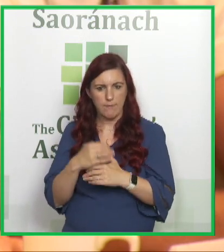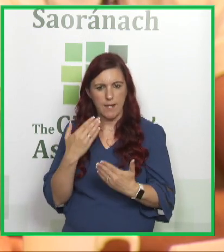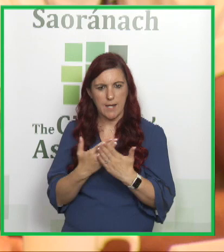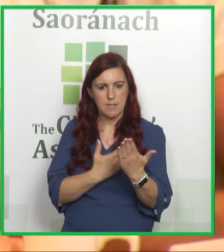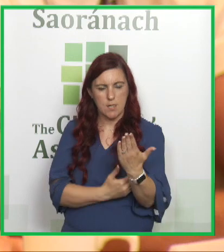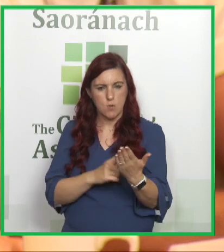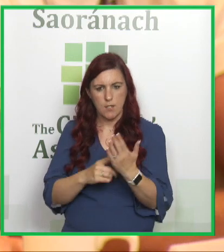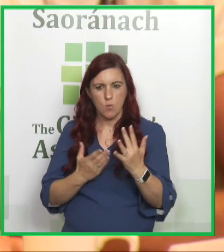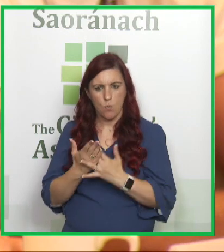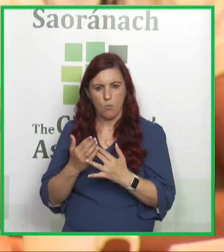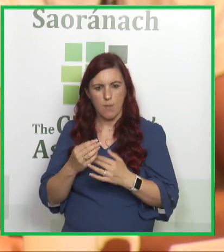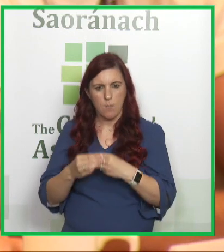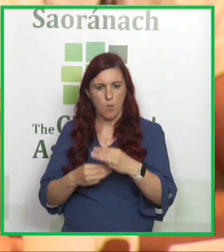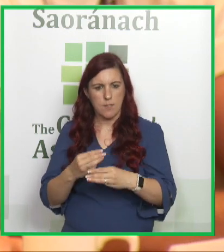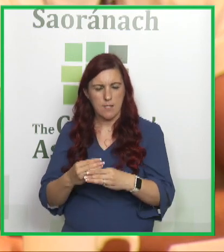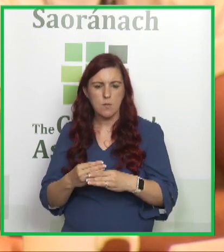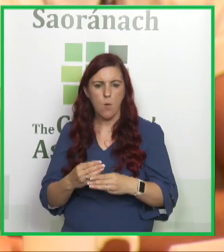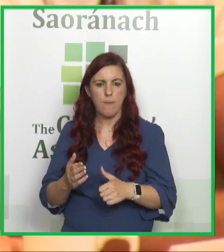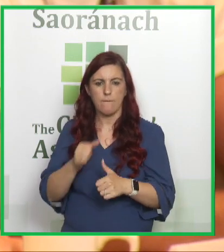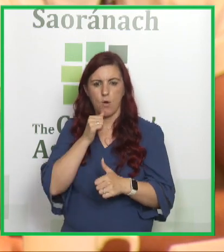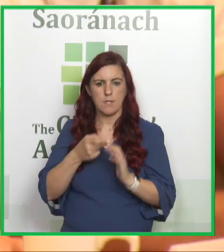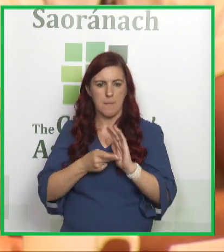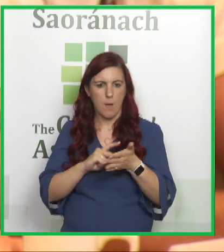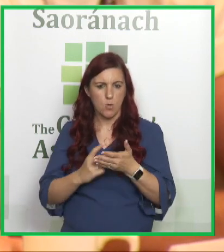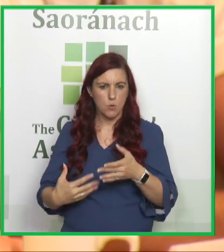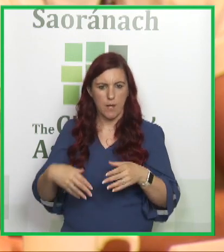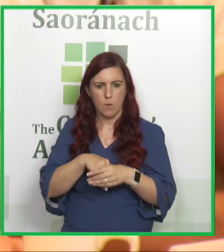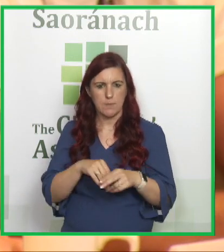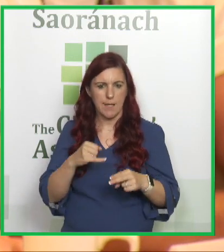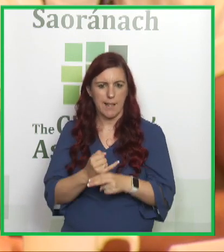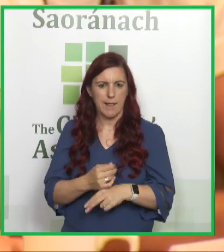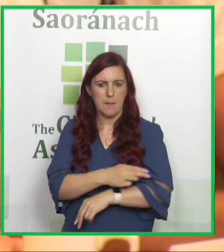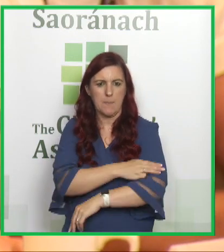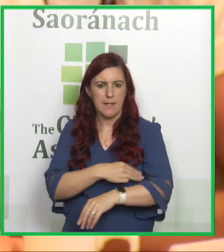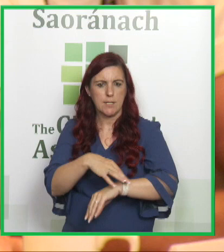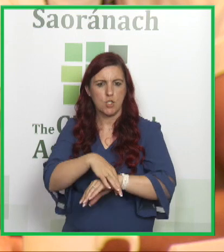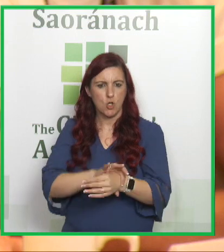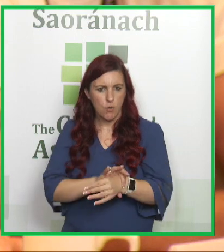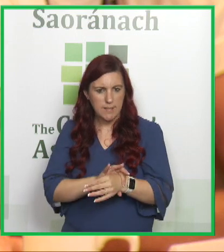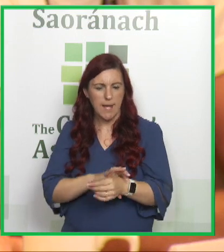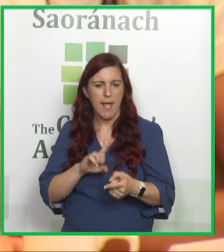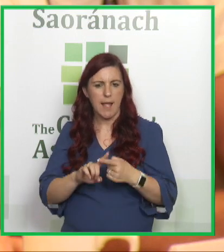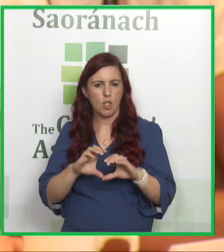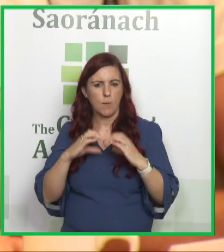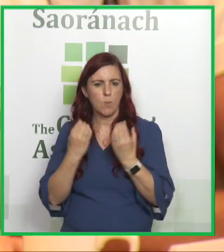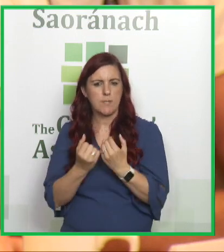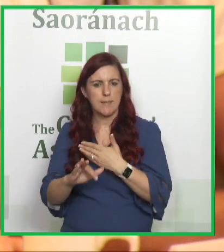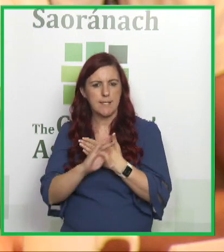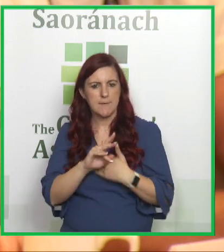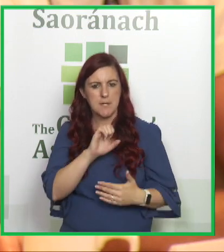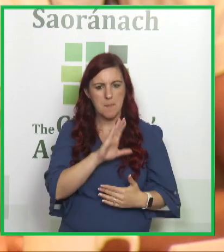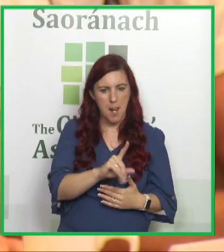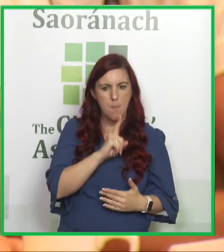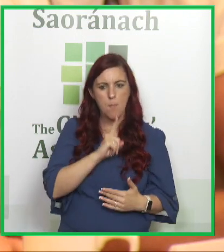such a scheme. The initial intention was to include this in the police, security and community safety bill, but